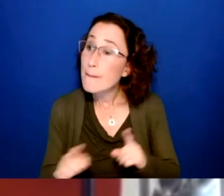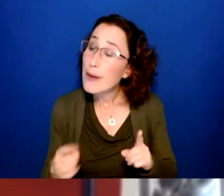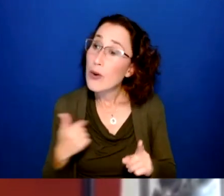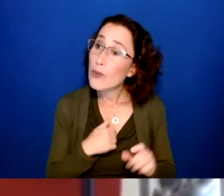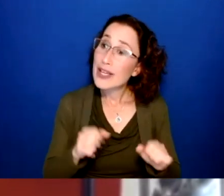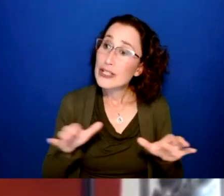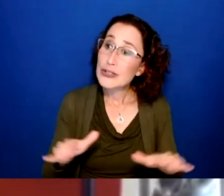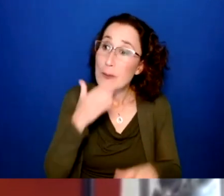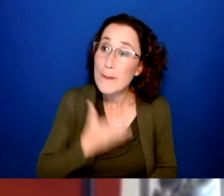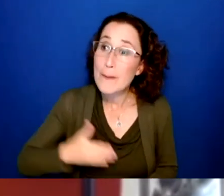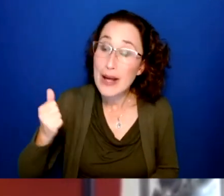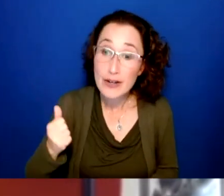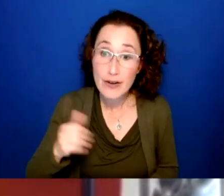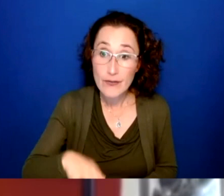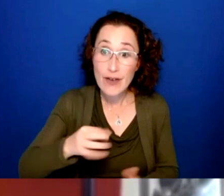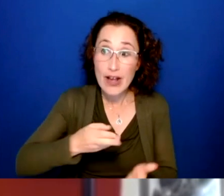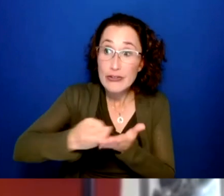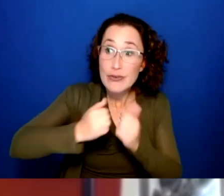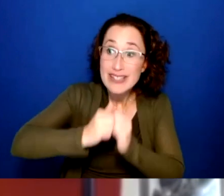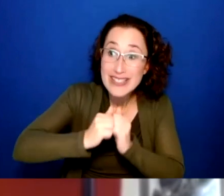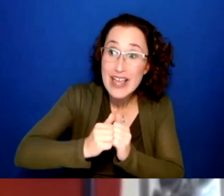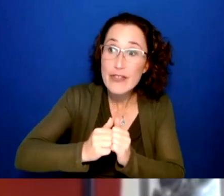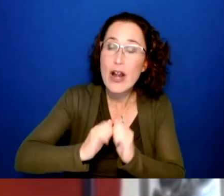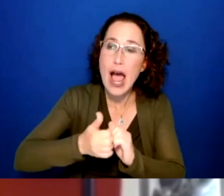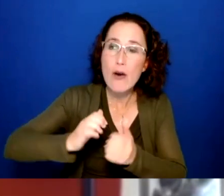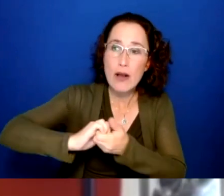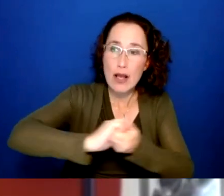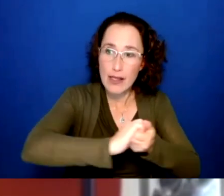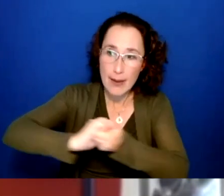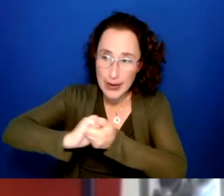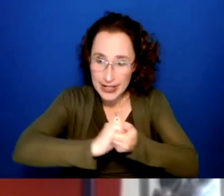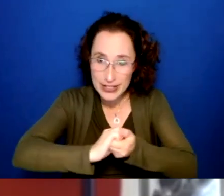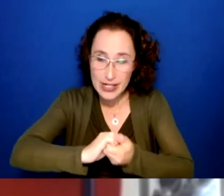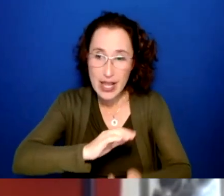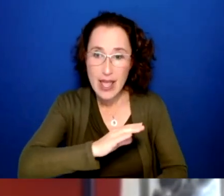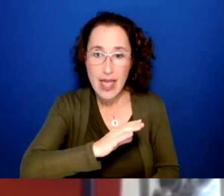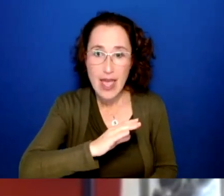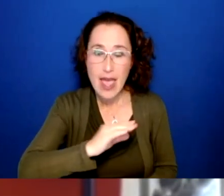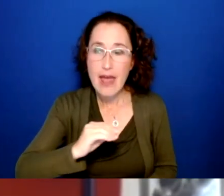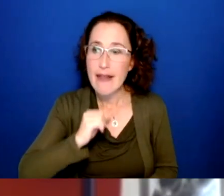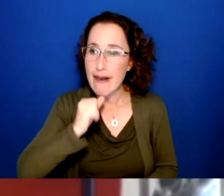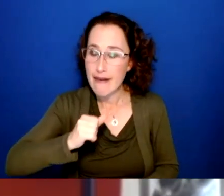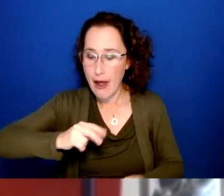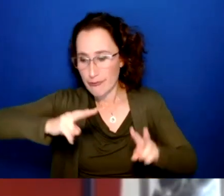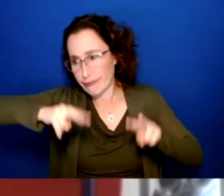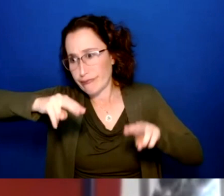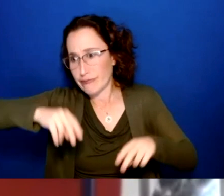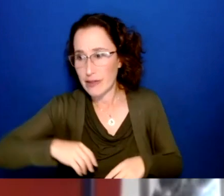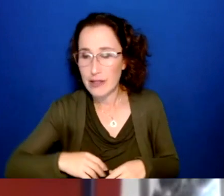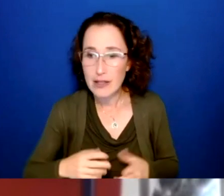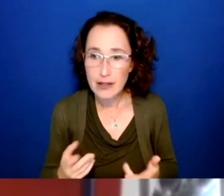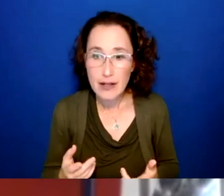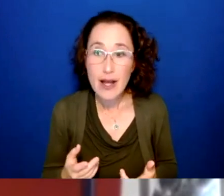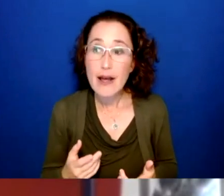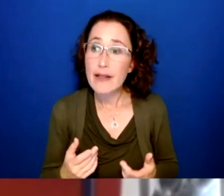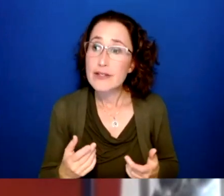special, which is discover the truth together through collaboration and some sort of non-judgmental listening and cognitive empathy. And